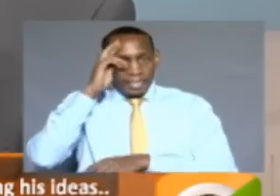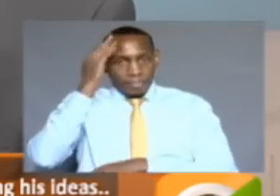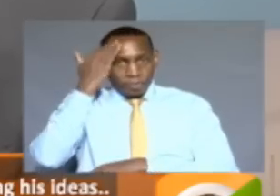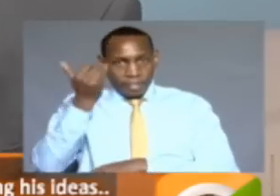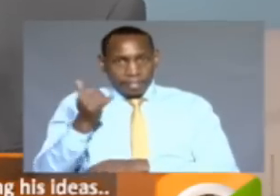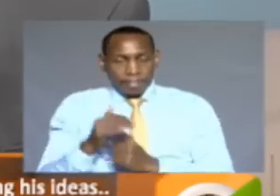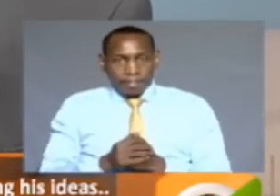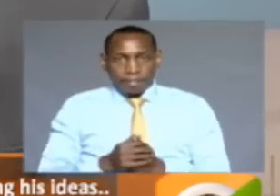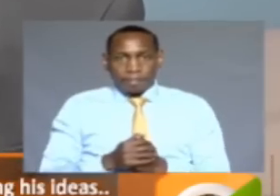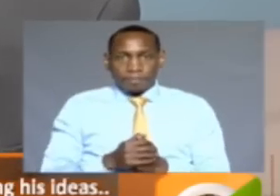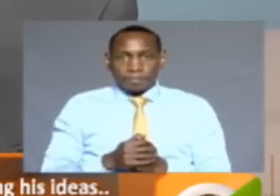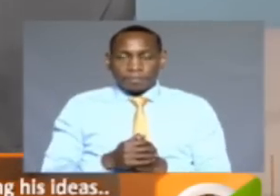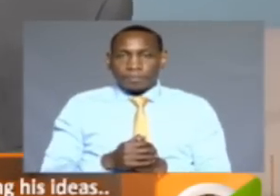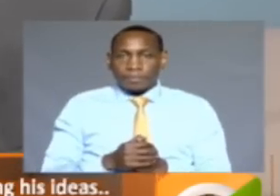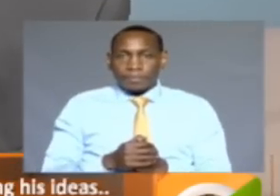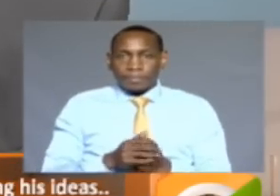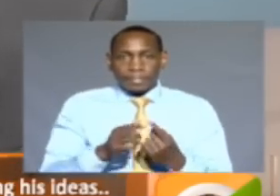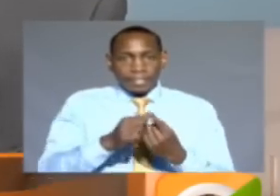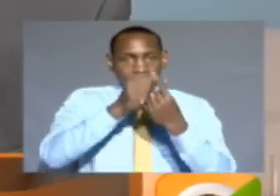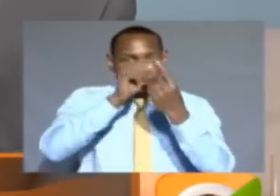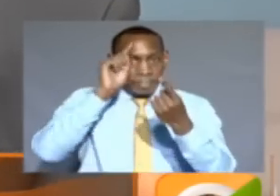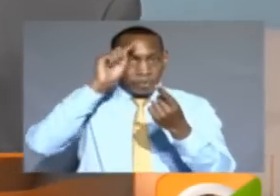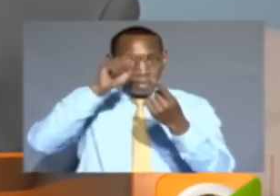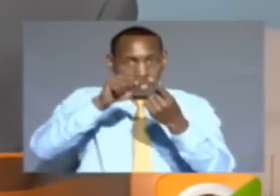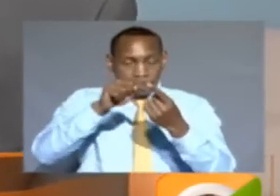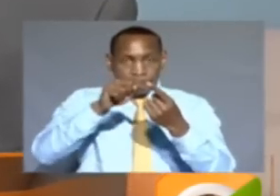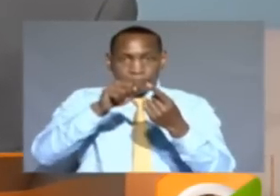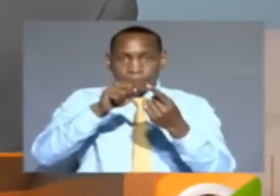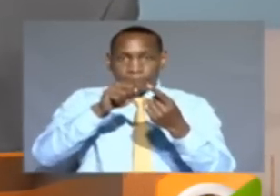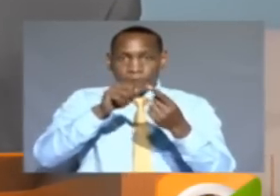that, as Jamila said, special purpose vehicles.